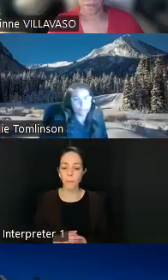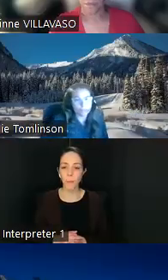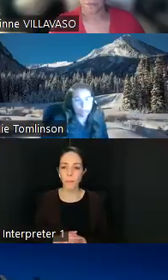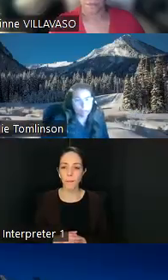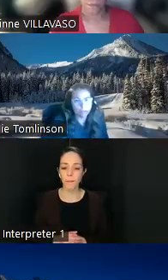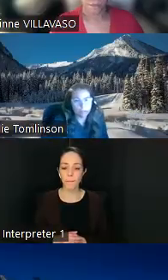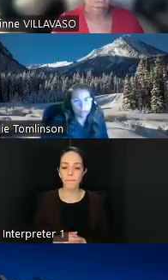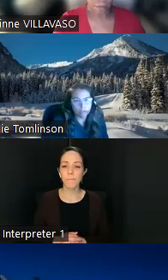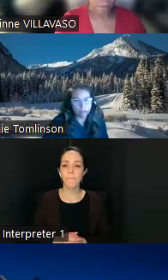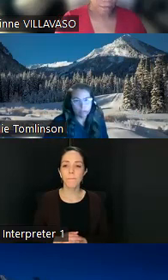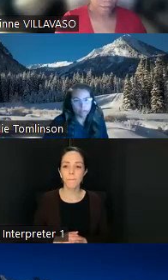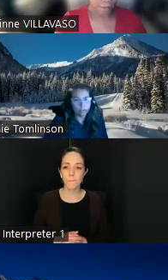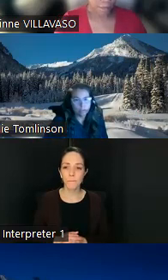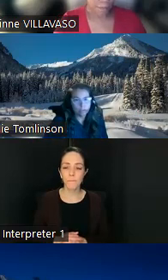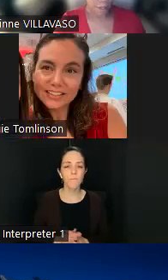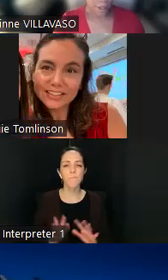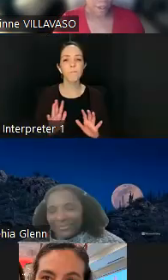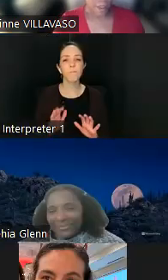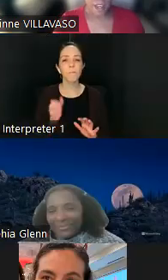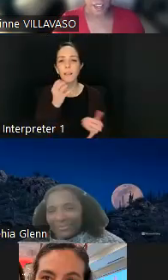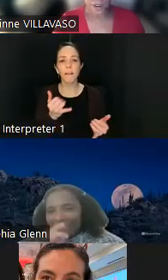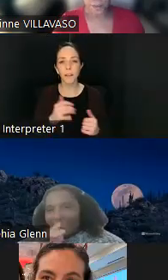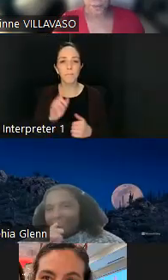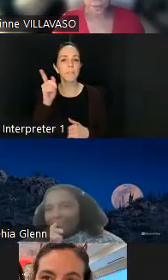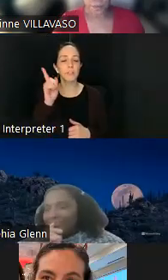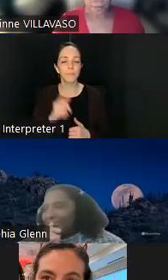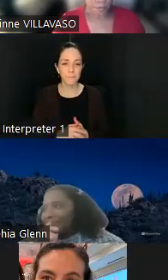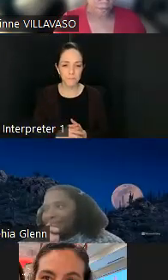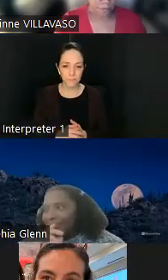I'll pass for the moment. Thank you.